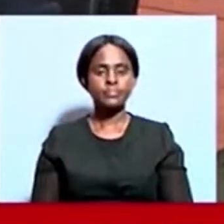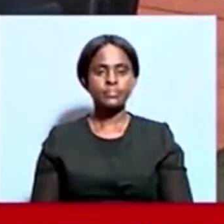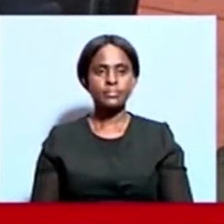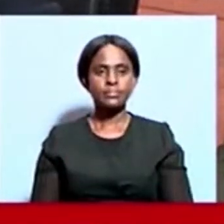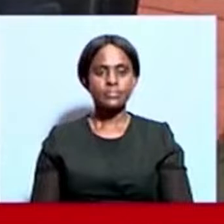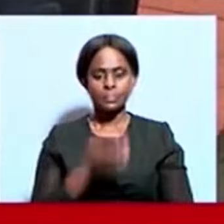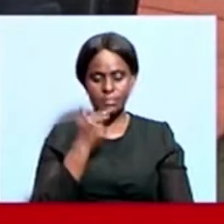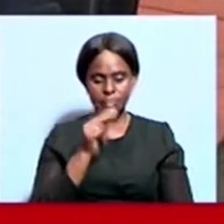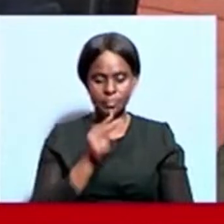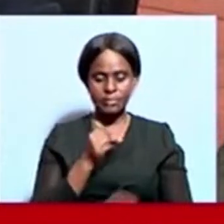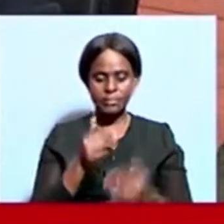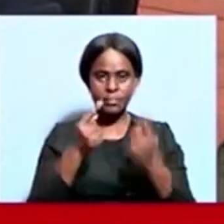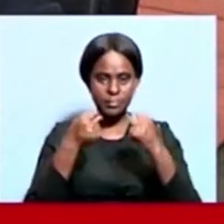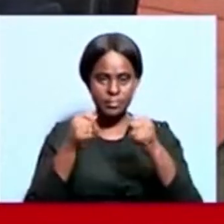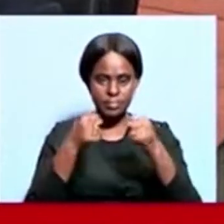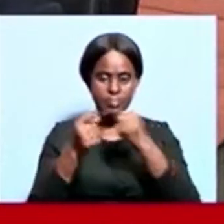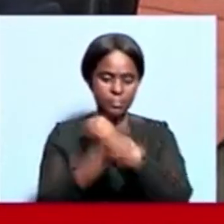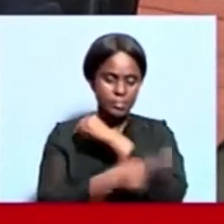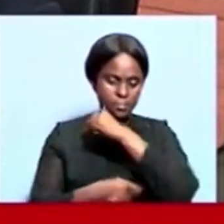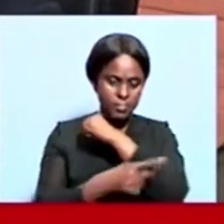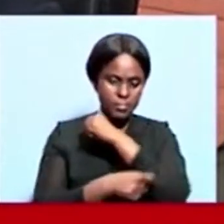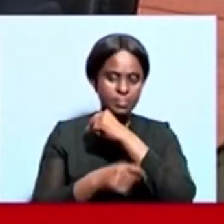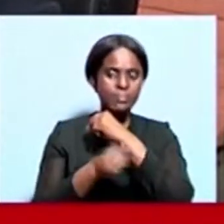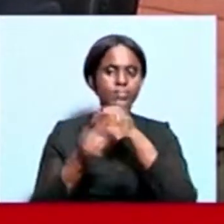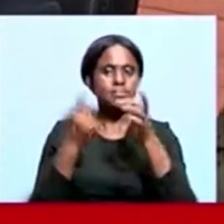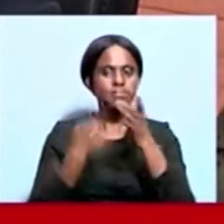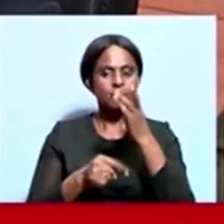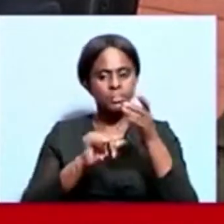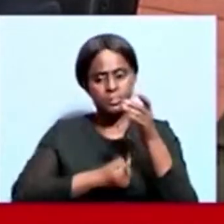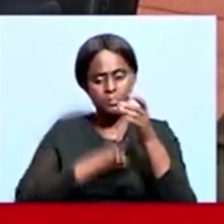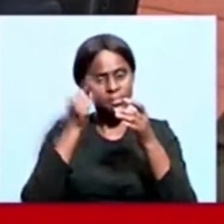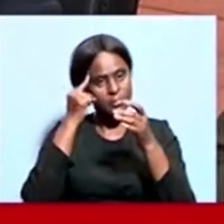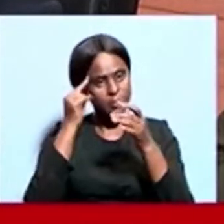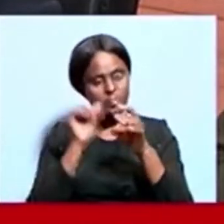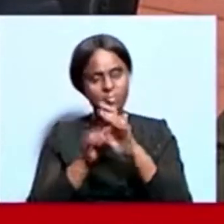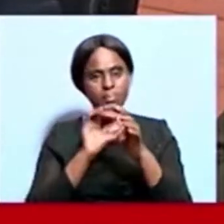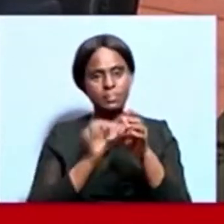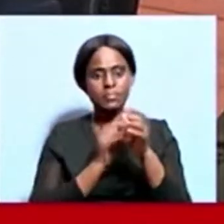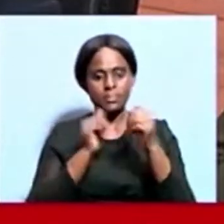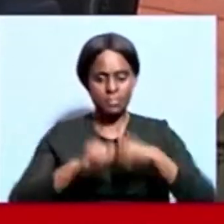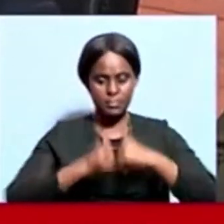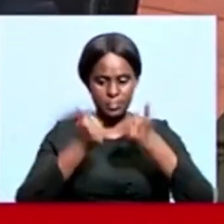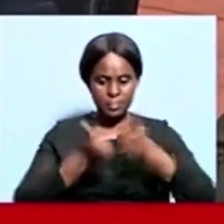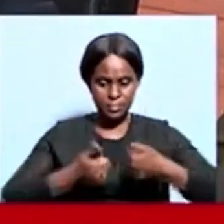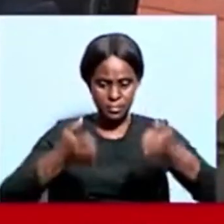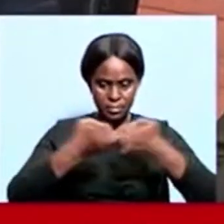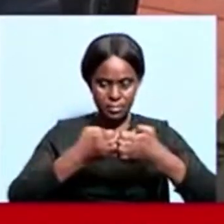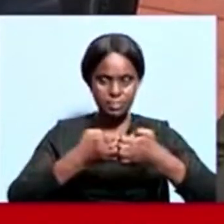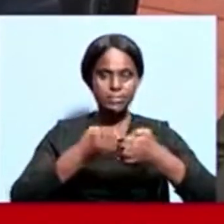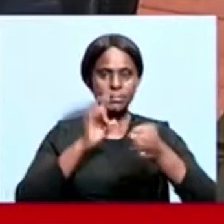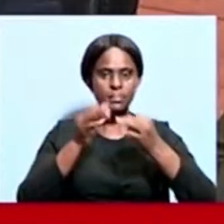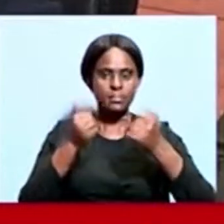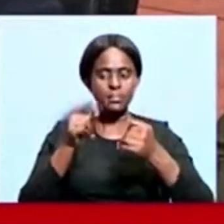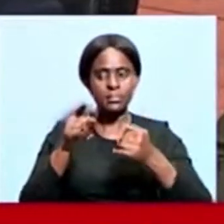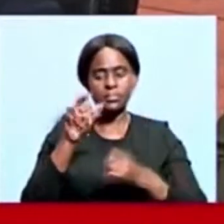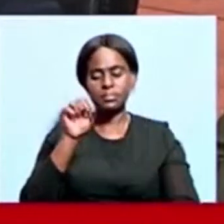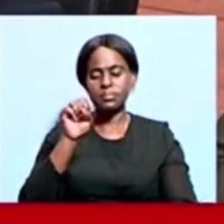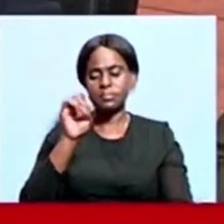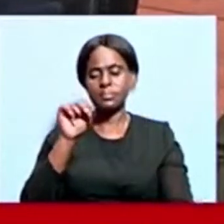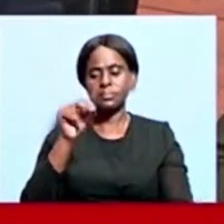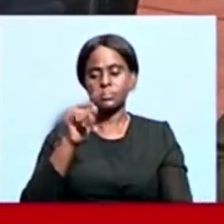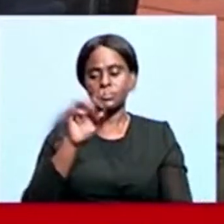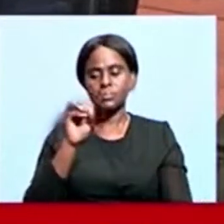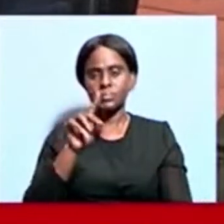try to avoid the temptation of coming up whatever we think in our environments or jurisdictions. If it's Nazongwe, me, I'll come up with